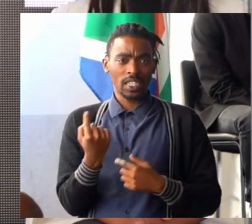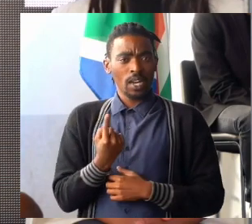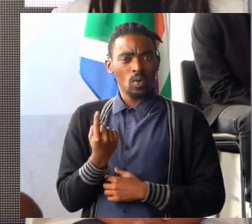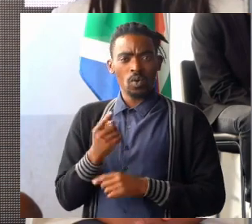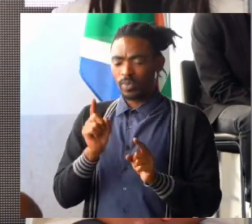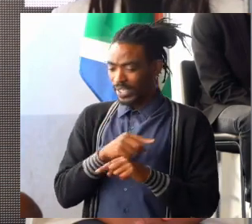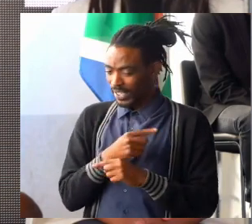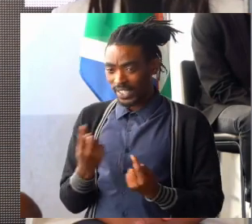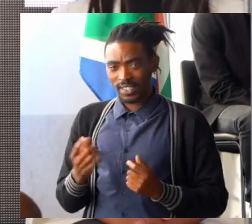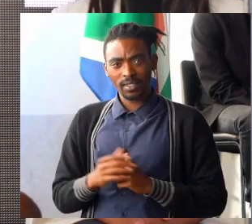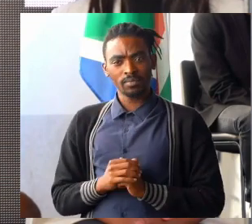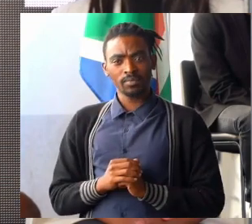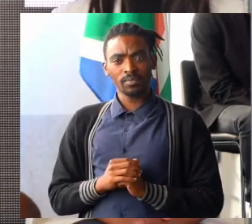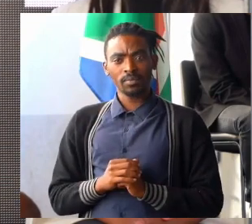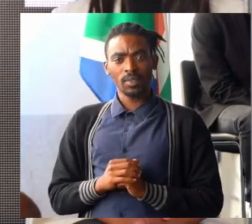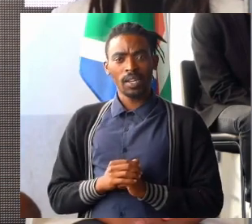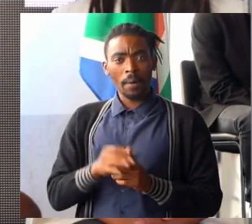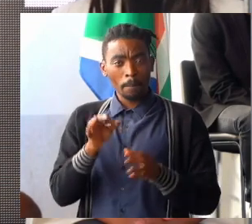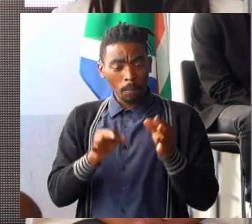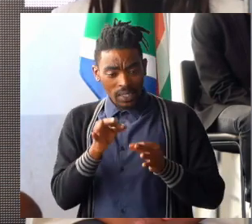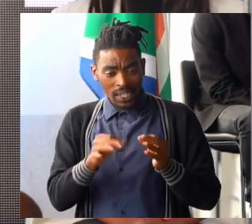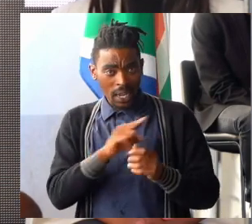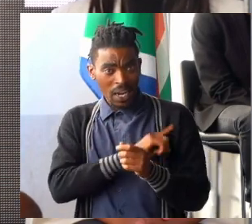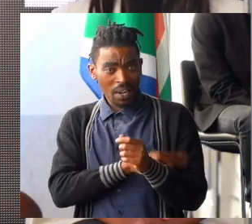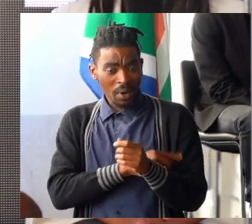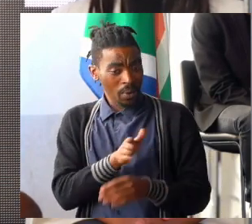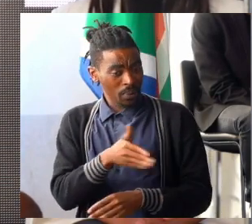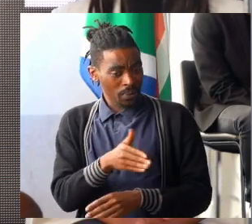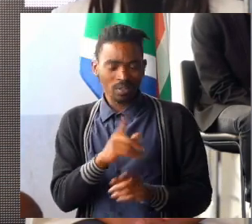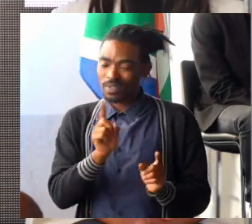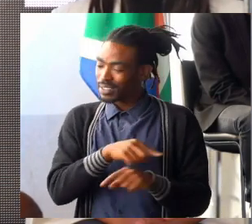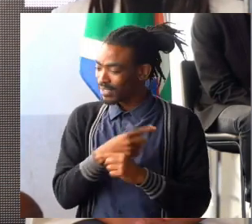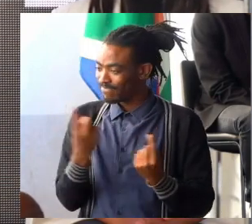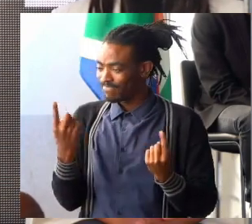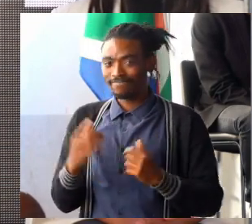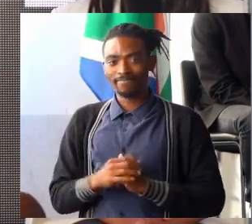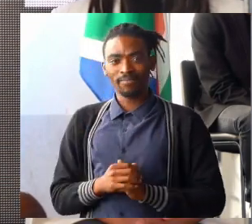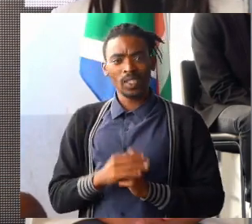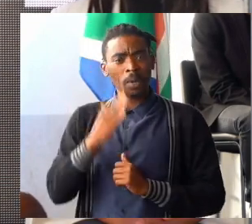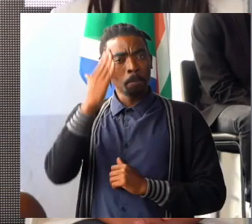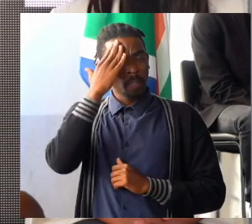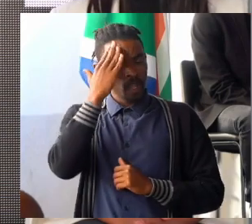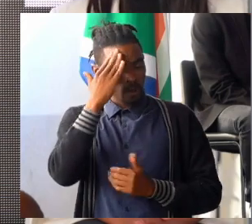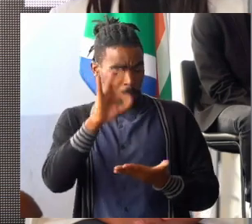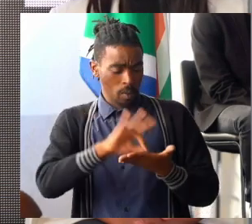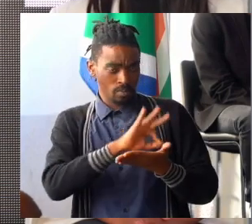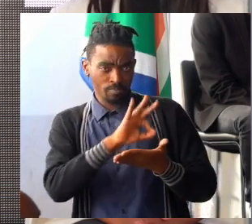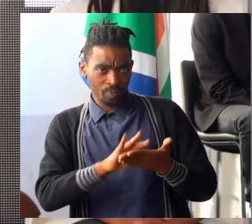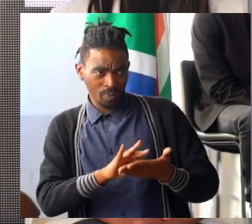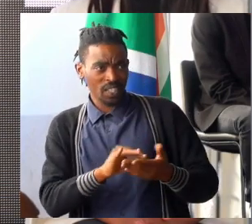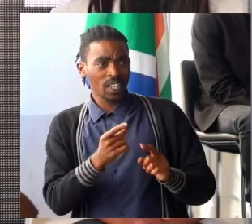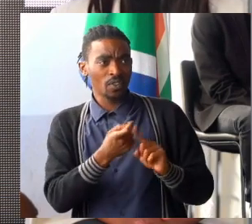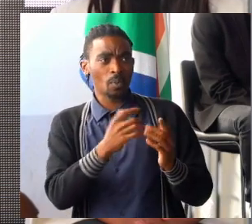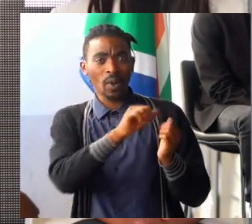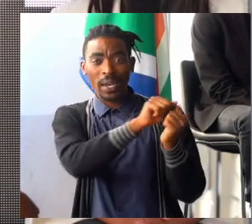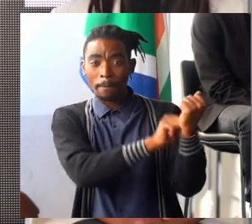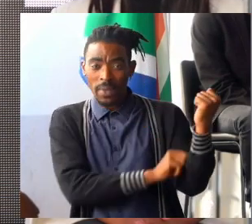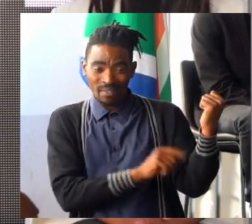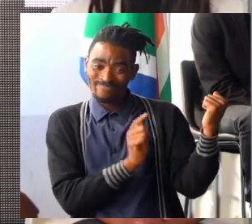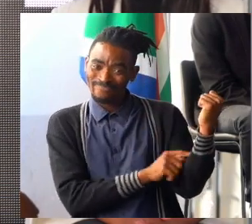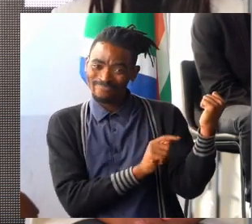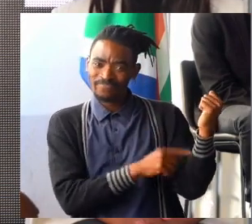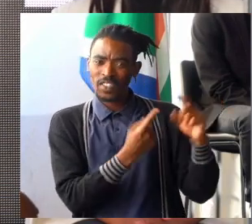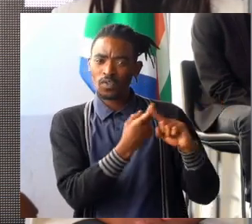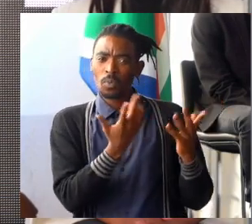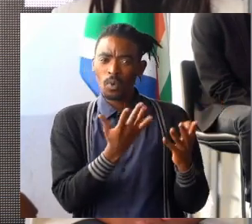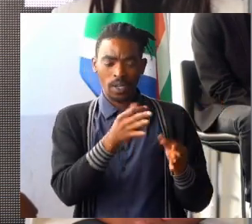we propose without political power. We know even the Electoral Reform Bill came out of litigation because we're a